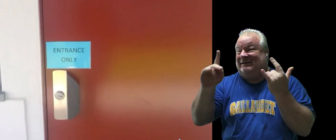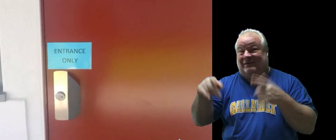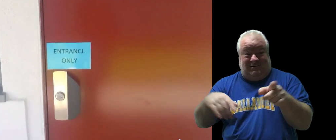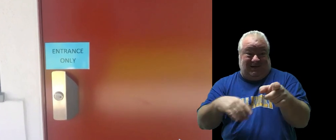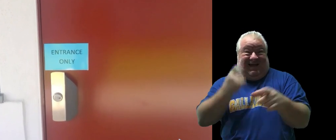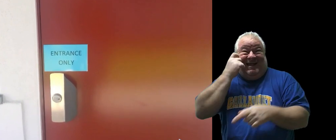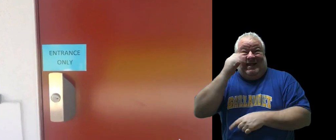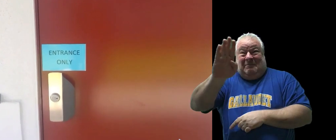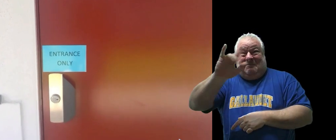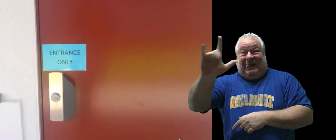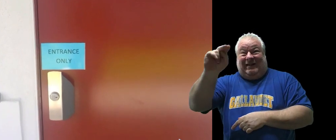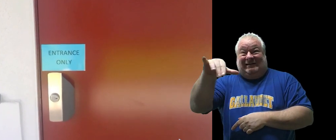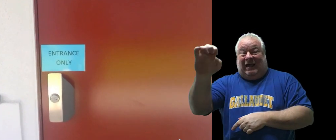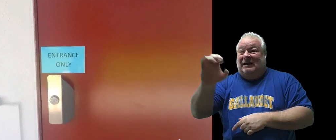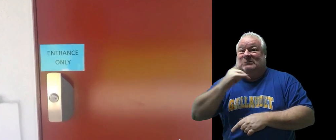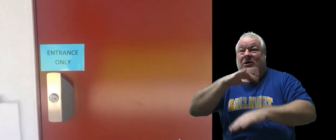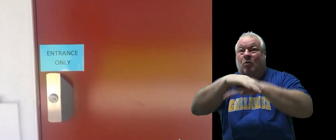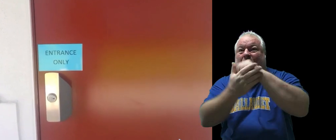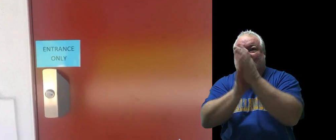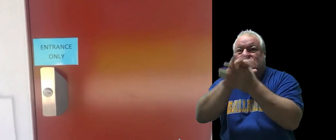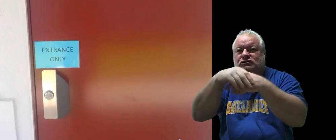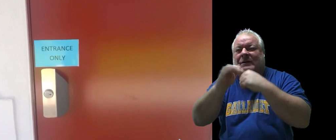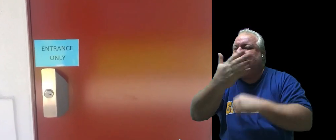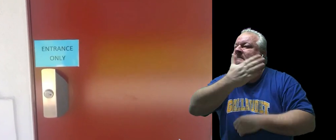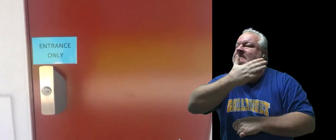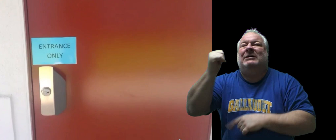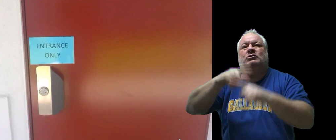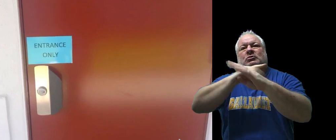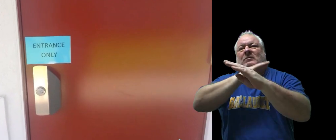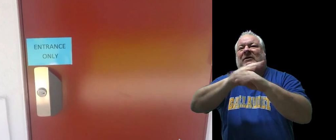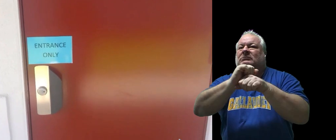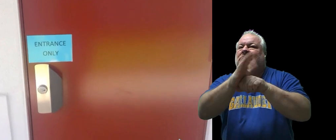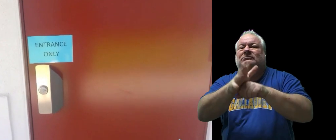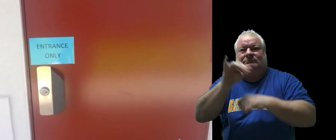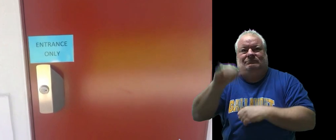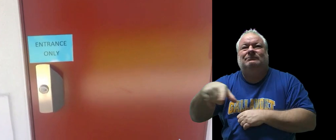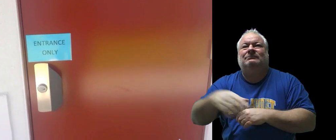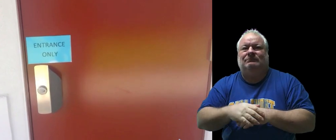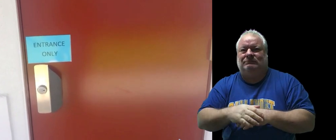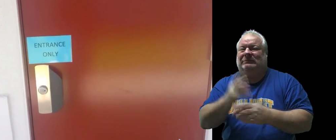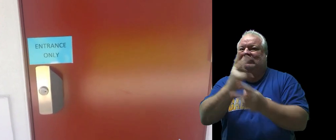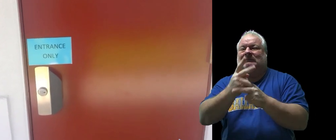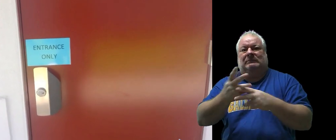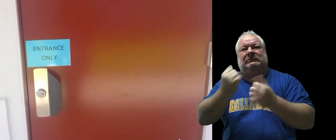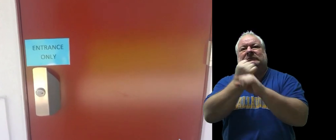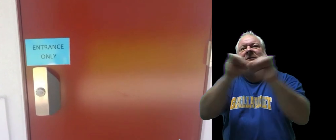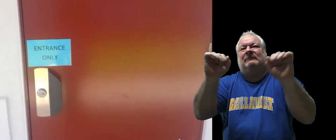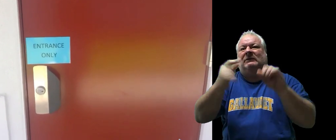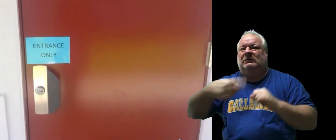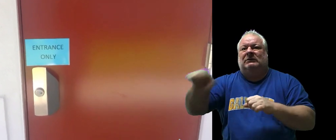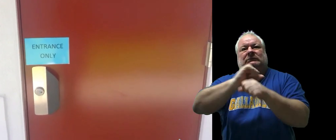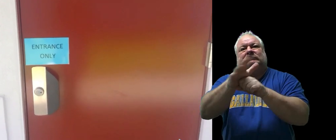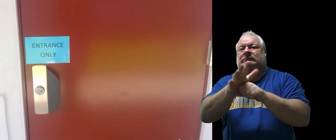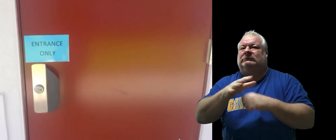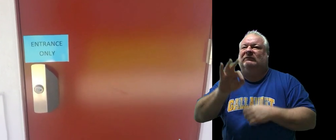Just like Bill Nye says, washing your hands is the best thing you can do to keep